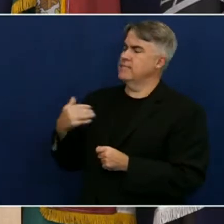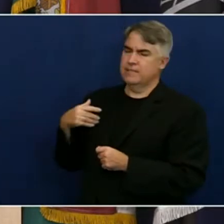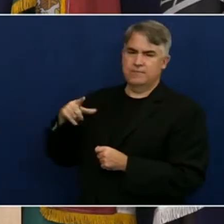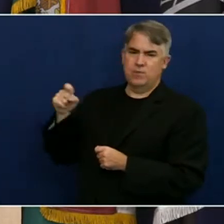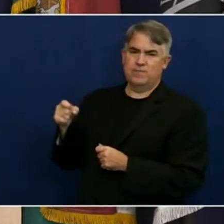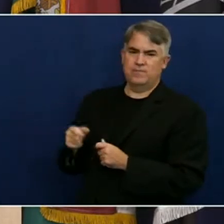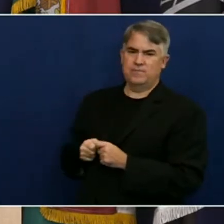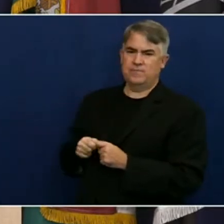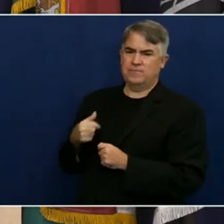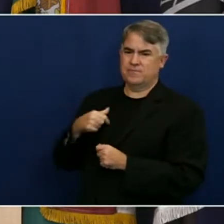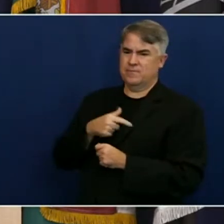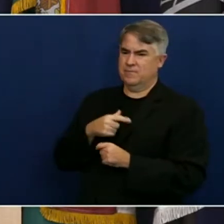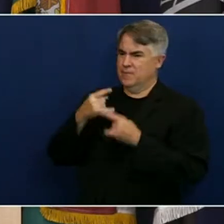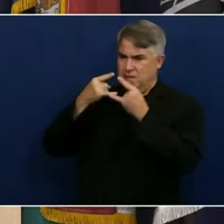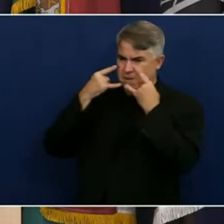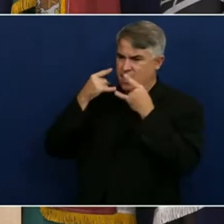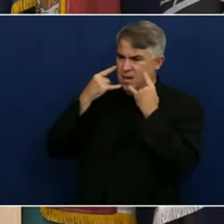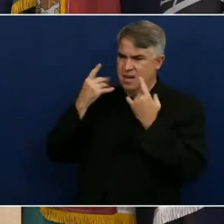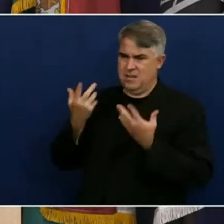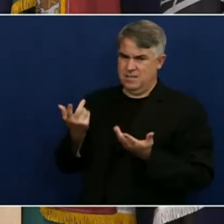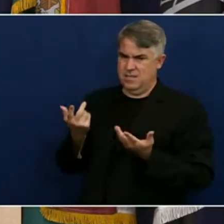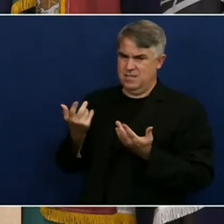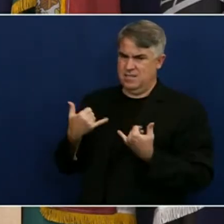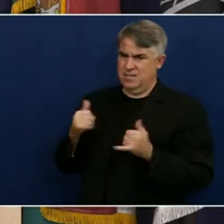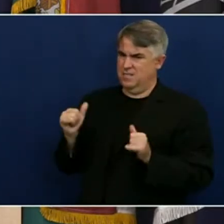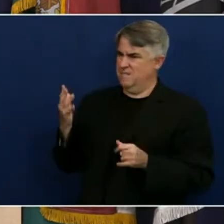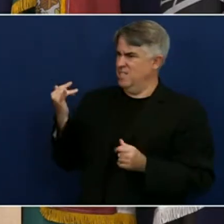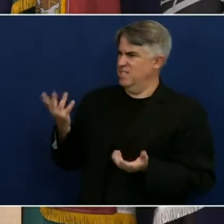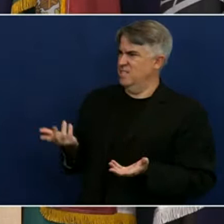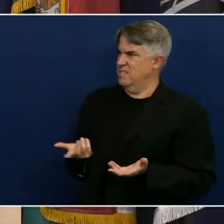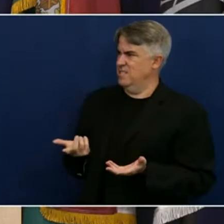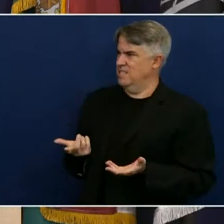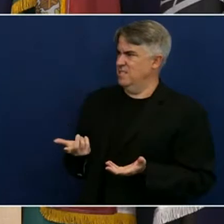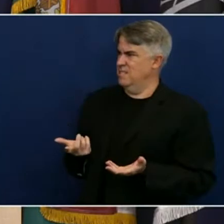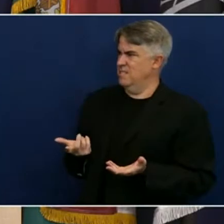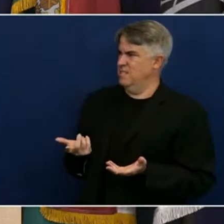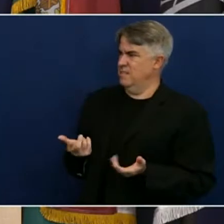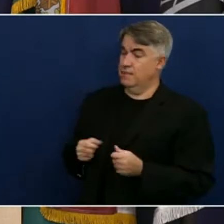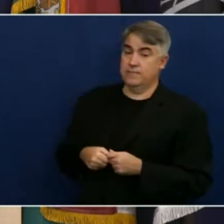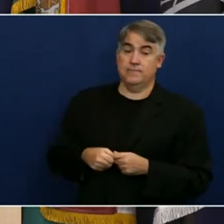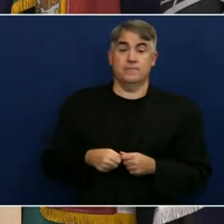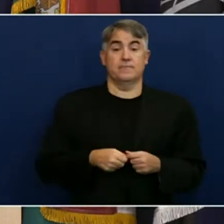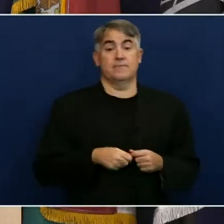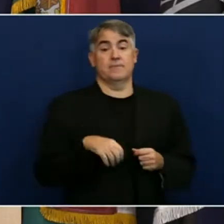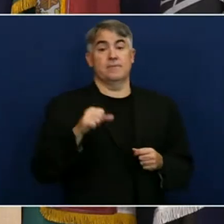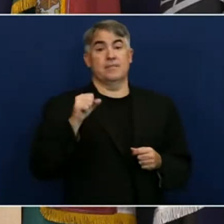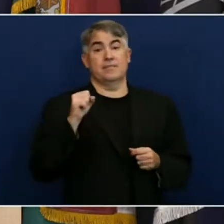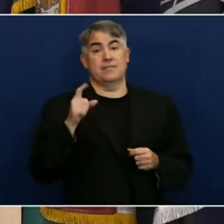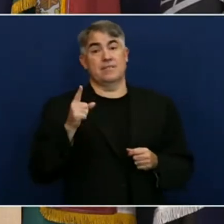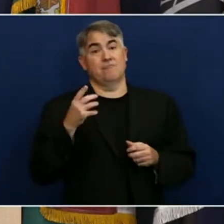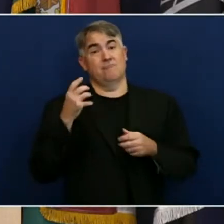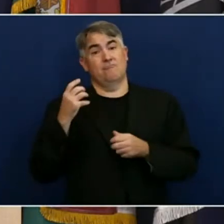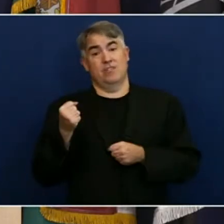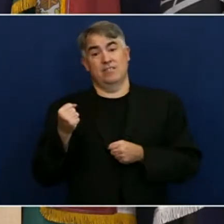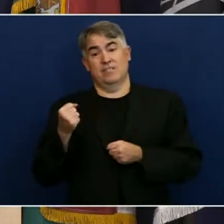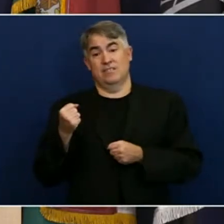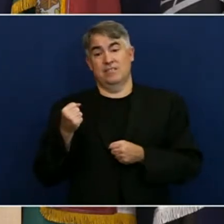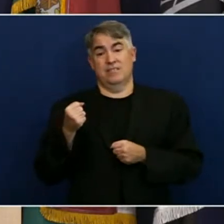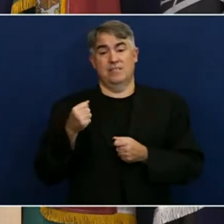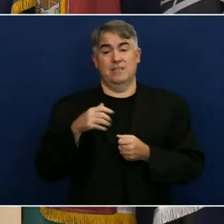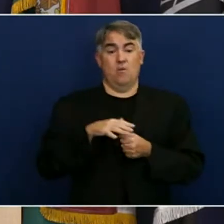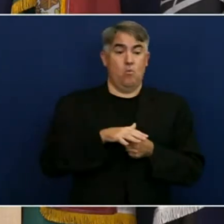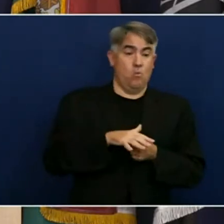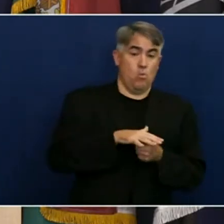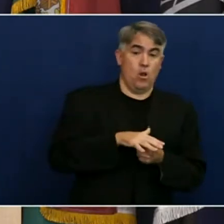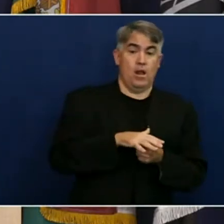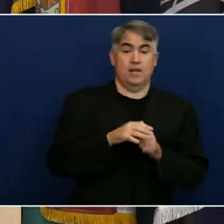CDC? Well, the vast majority of San Diegans have trusted both our local and our state public health